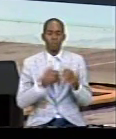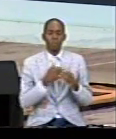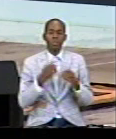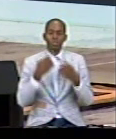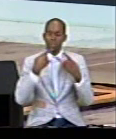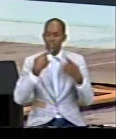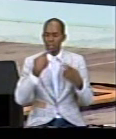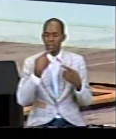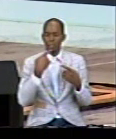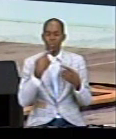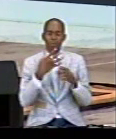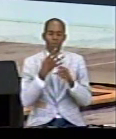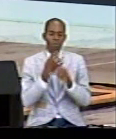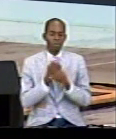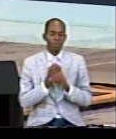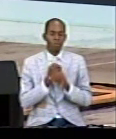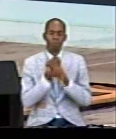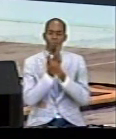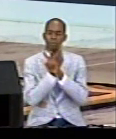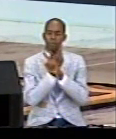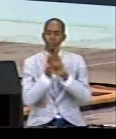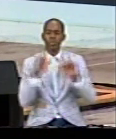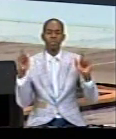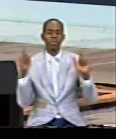liberty, freedom,